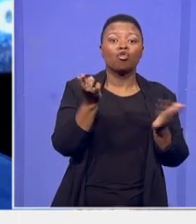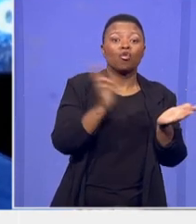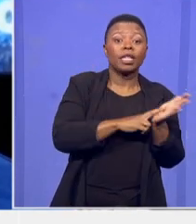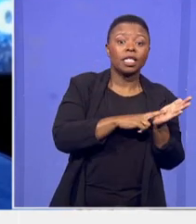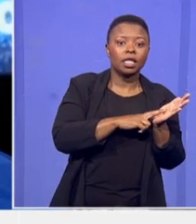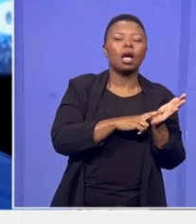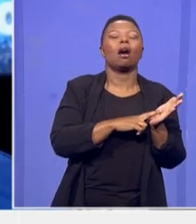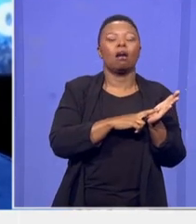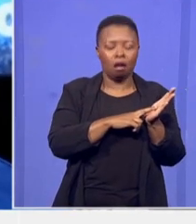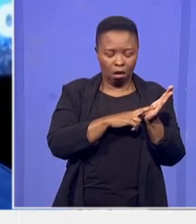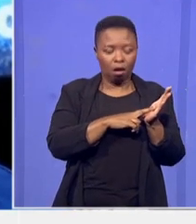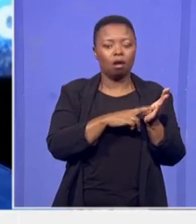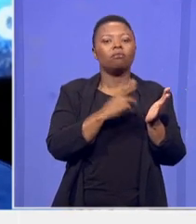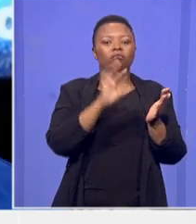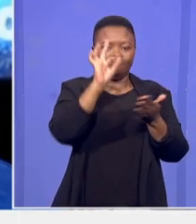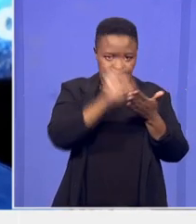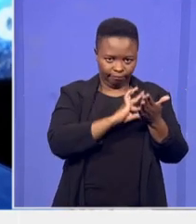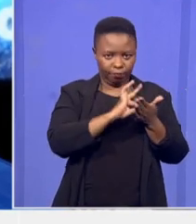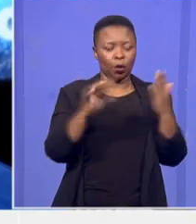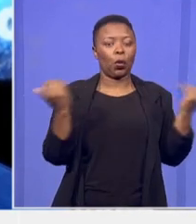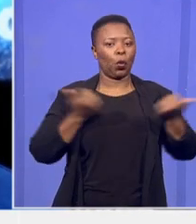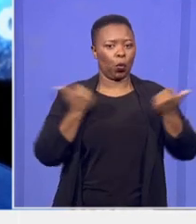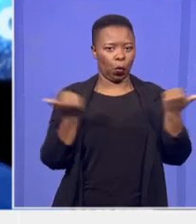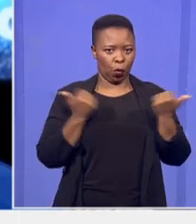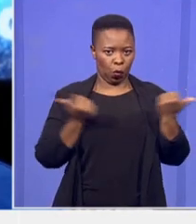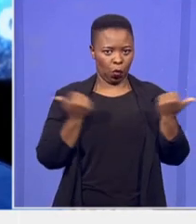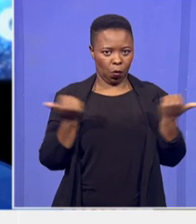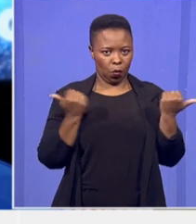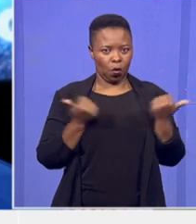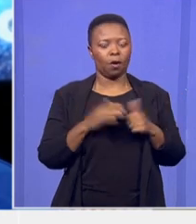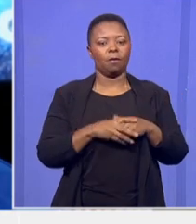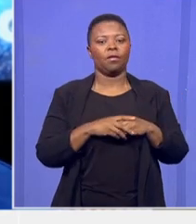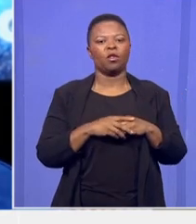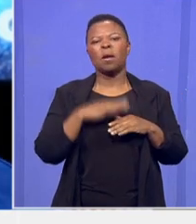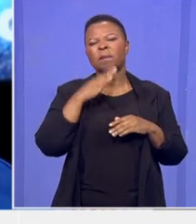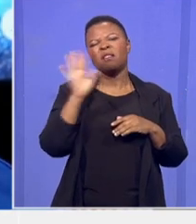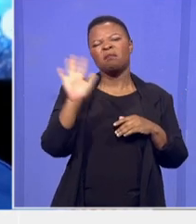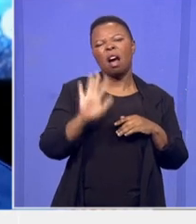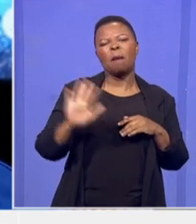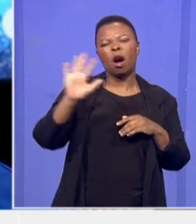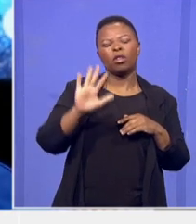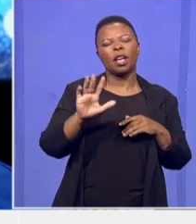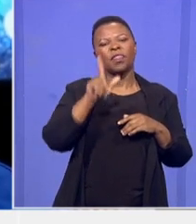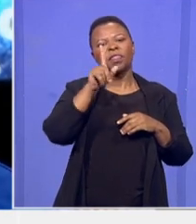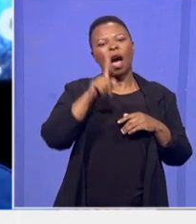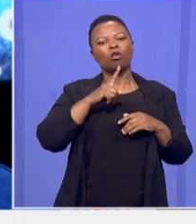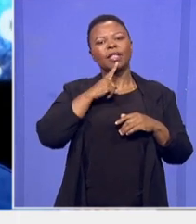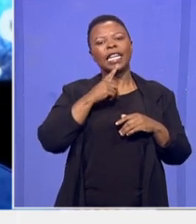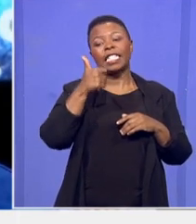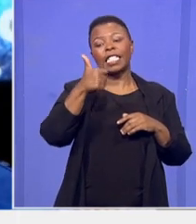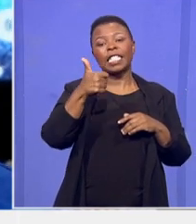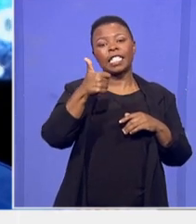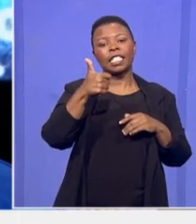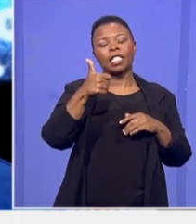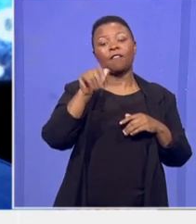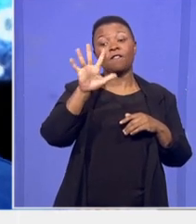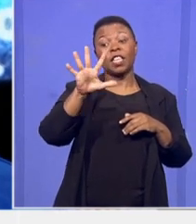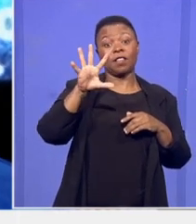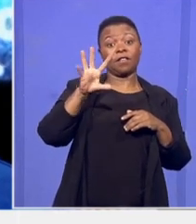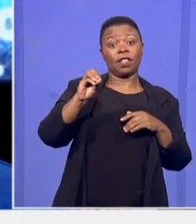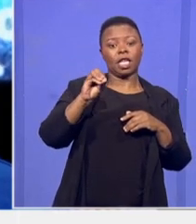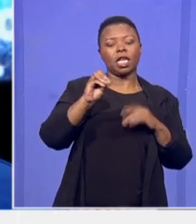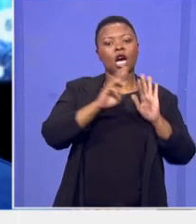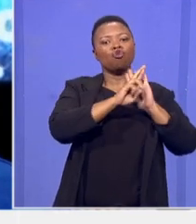registered, has cast their ballots. So that would be more or less 1,650 delegates who have then